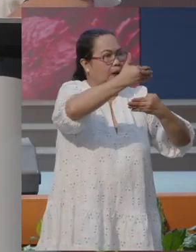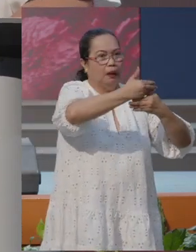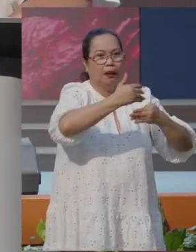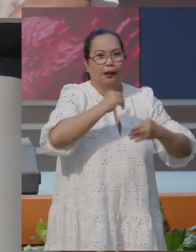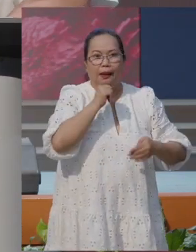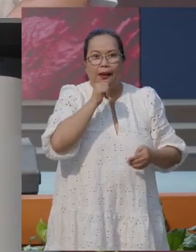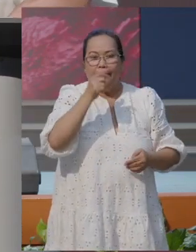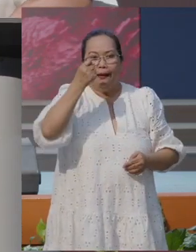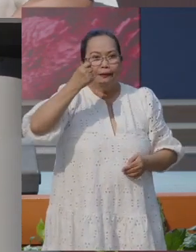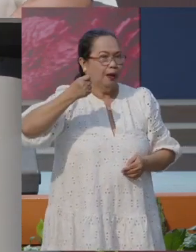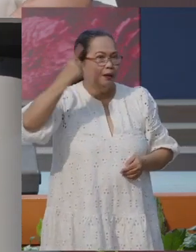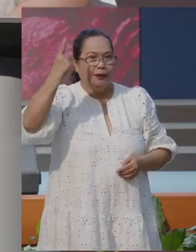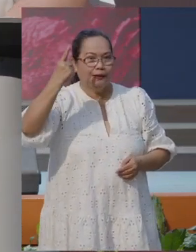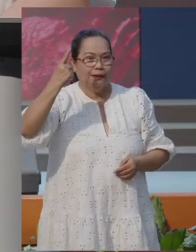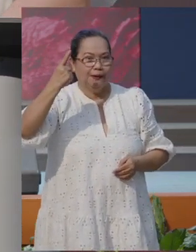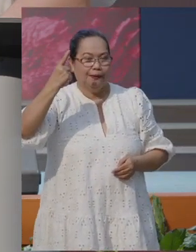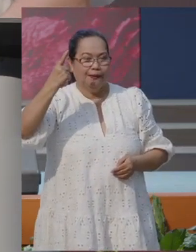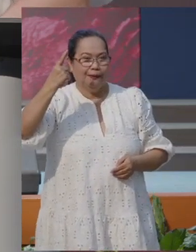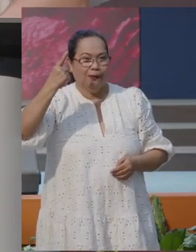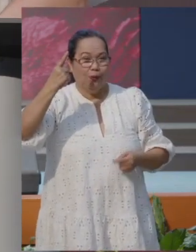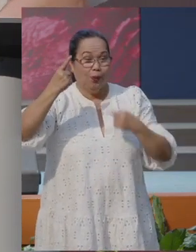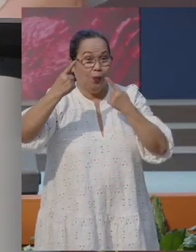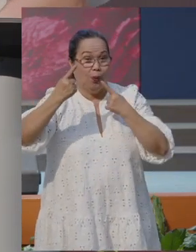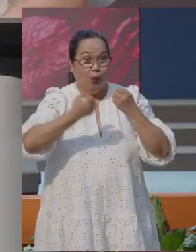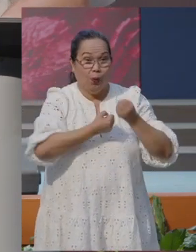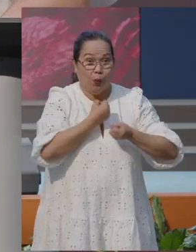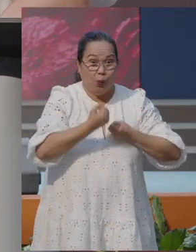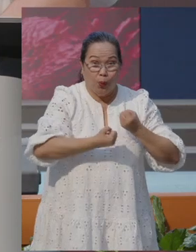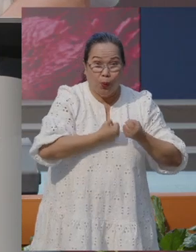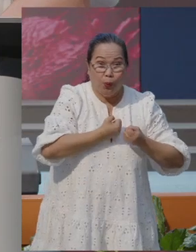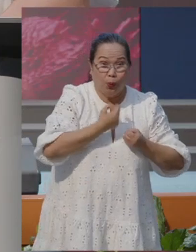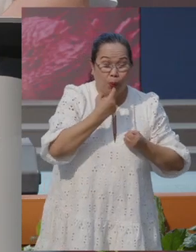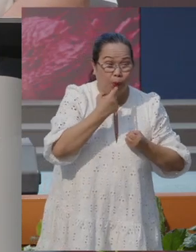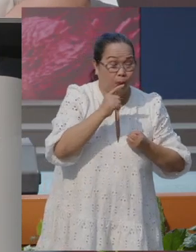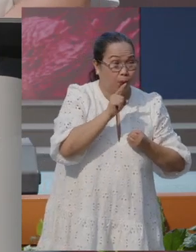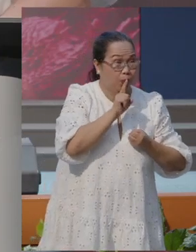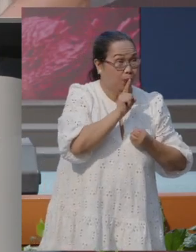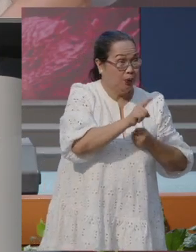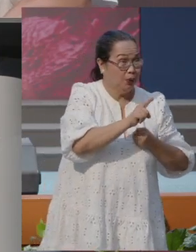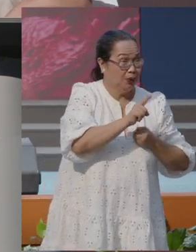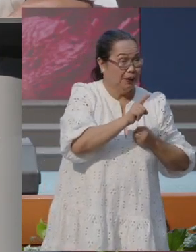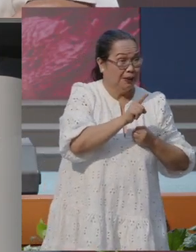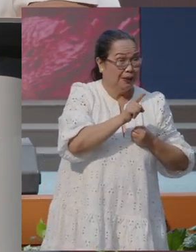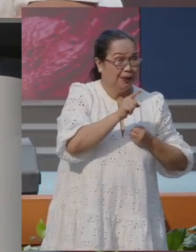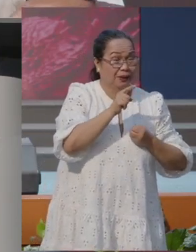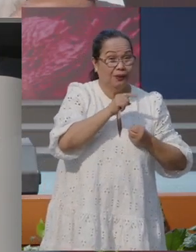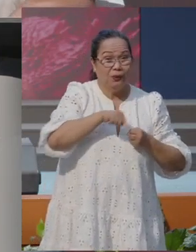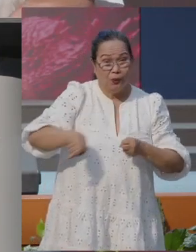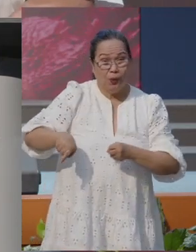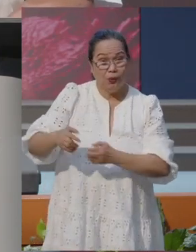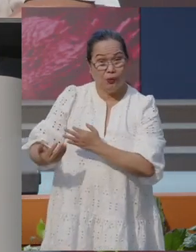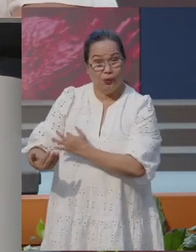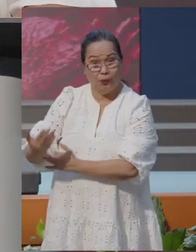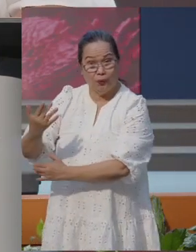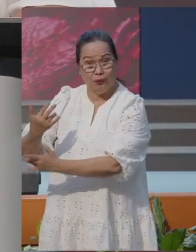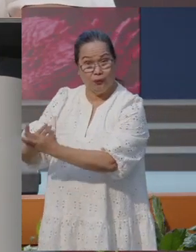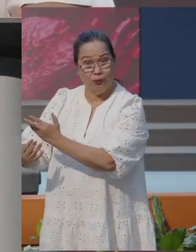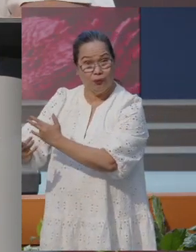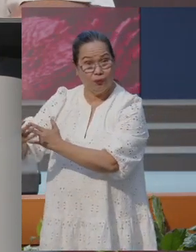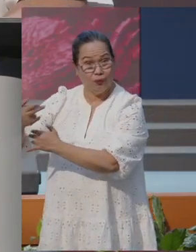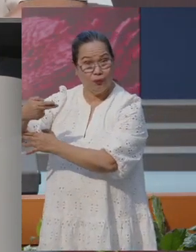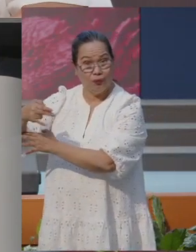perishing. Those who are perishing, yung mga papunta na sa kapahamakan, those who are